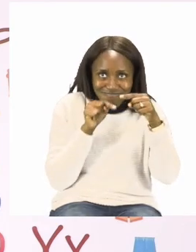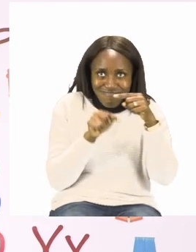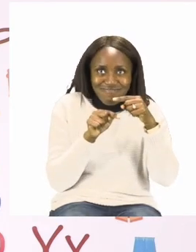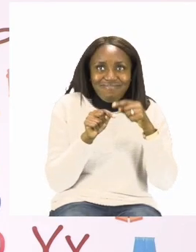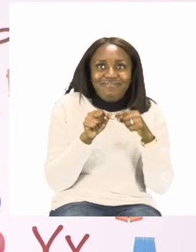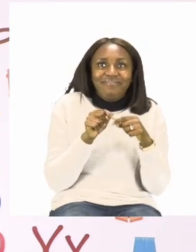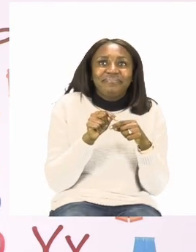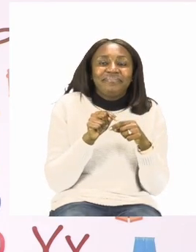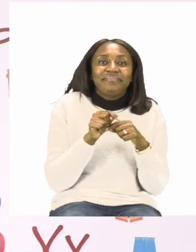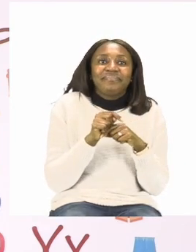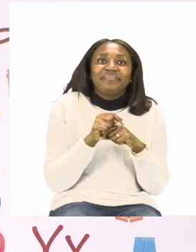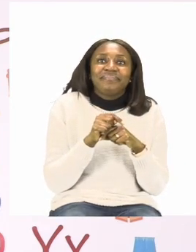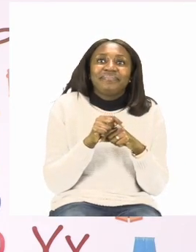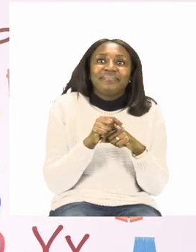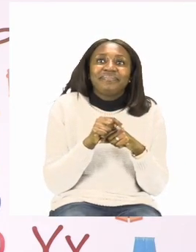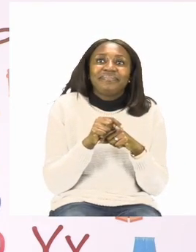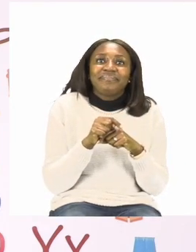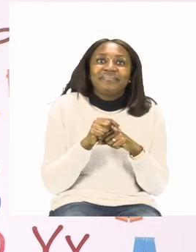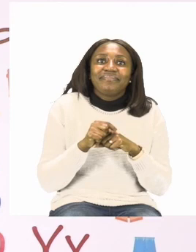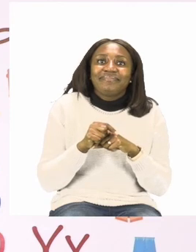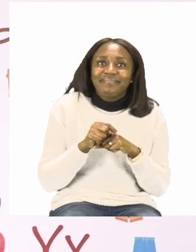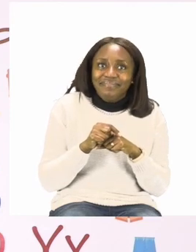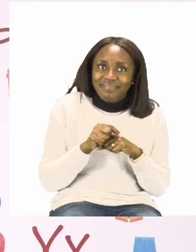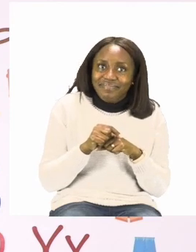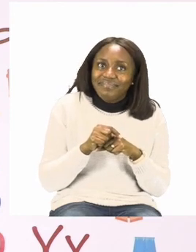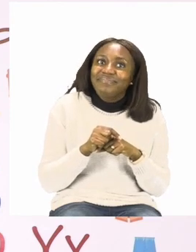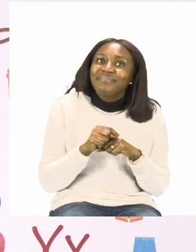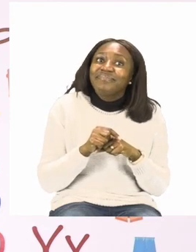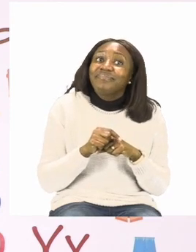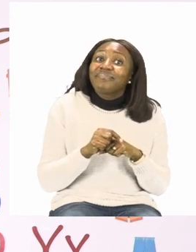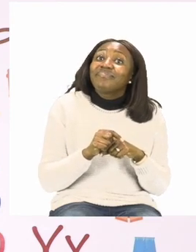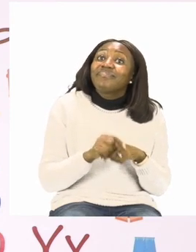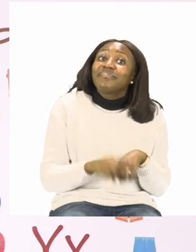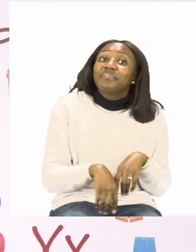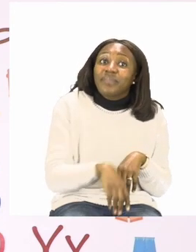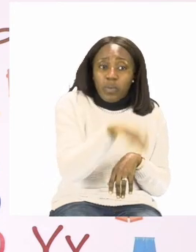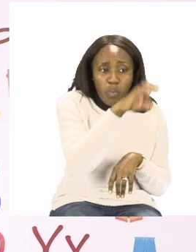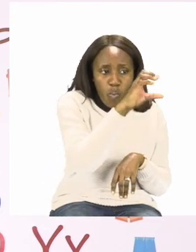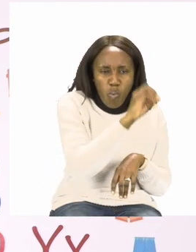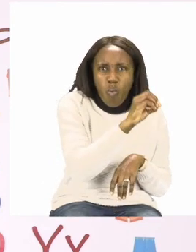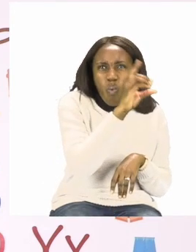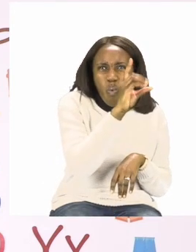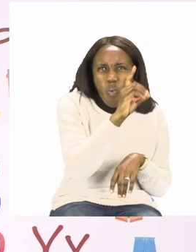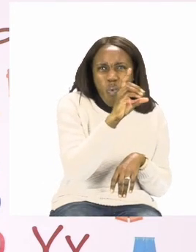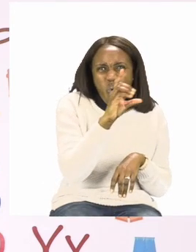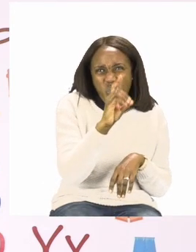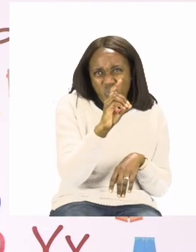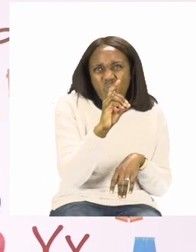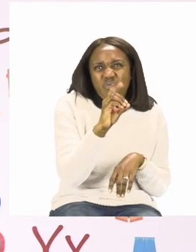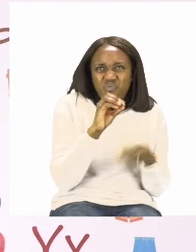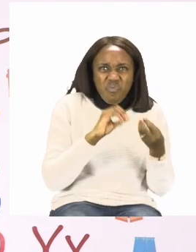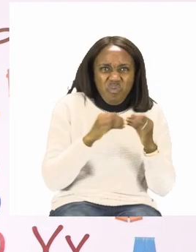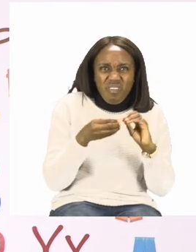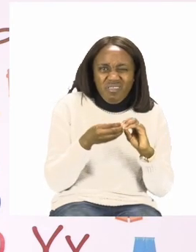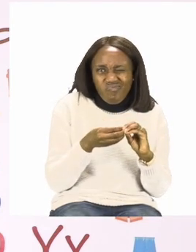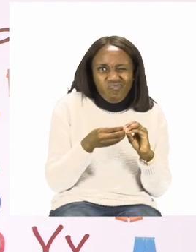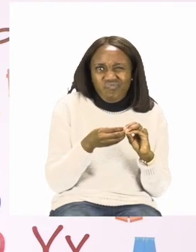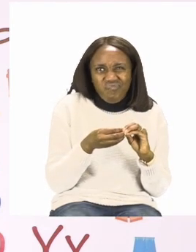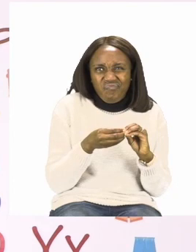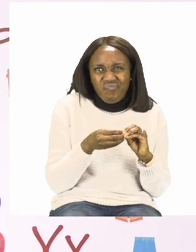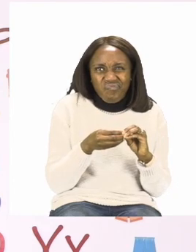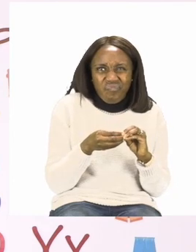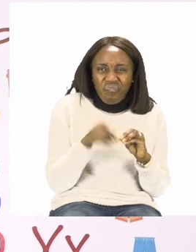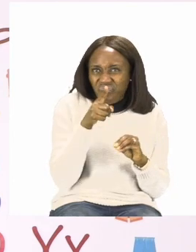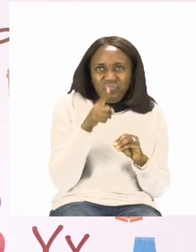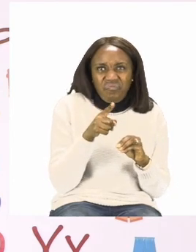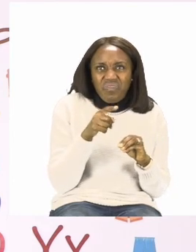to even Steven. And then we have odd Todd. Now as you can see, odd Todd is not very happy, but